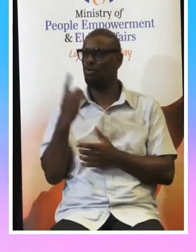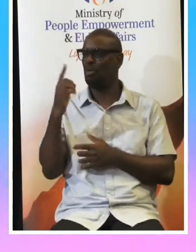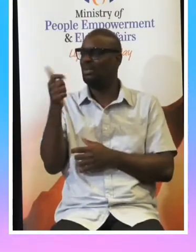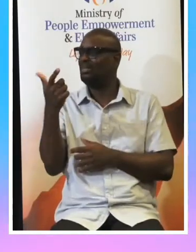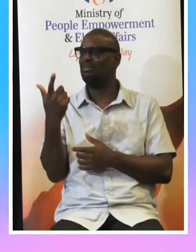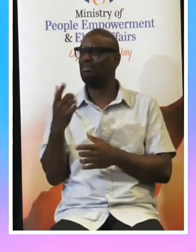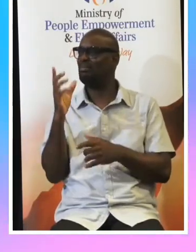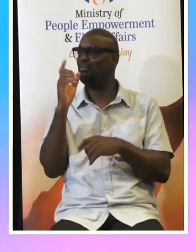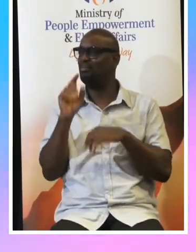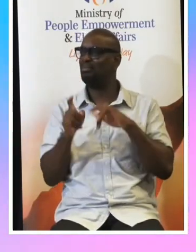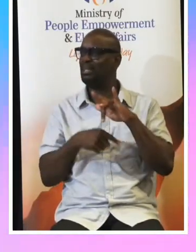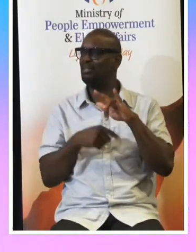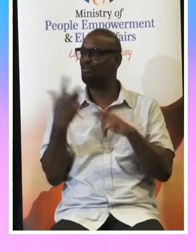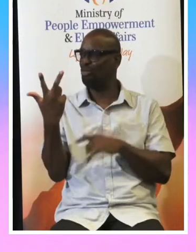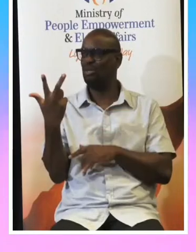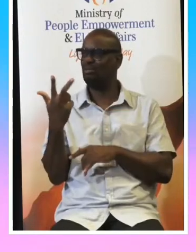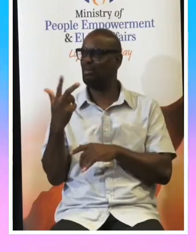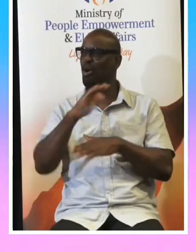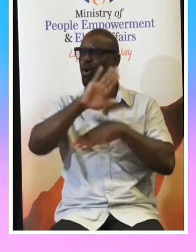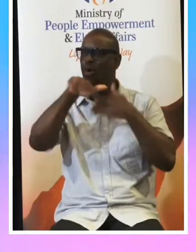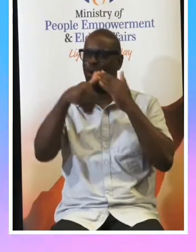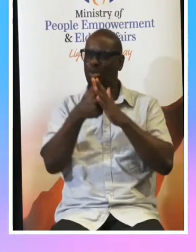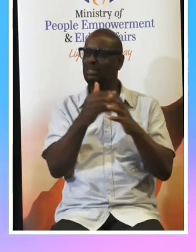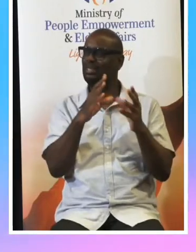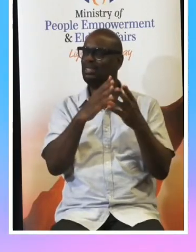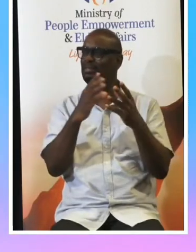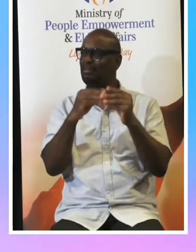reliable to the T. And,